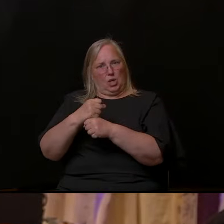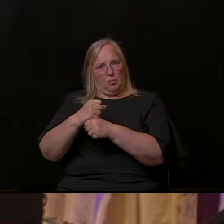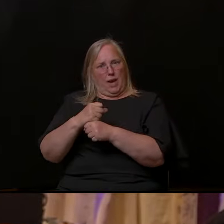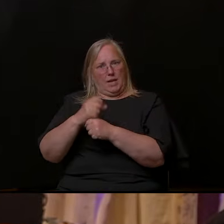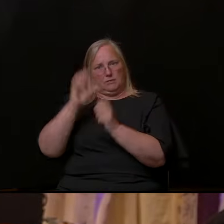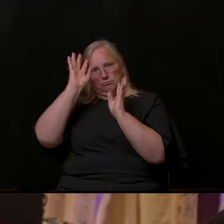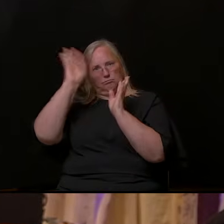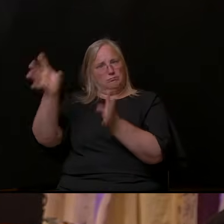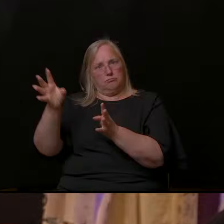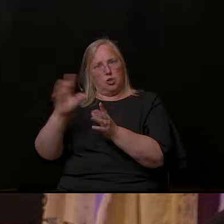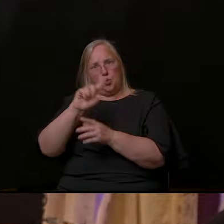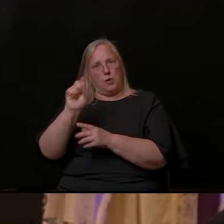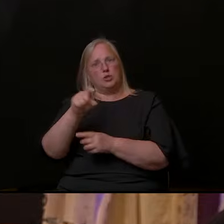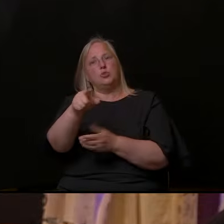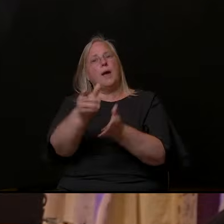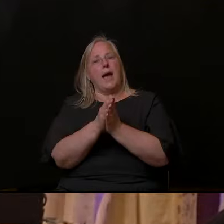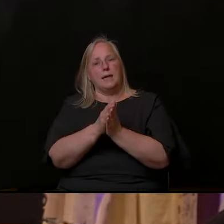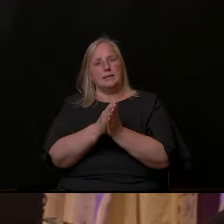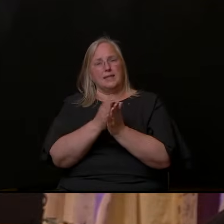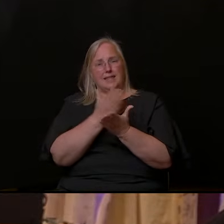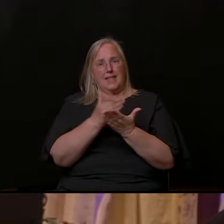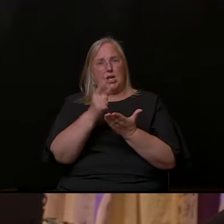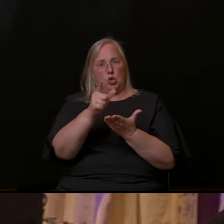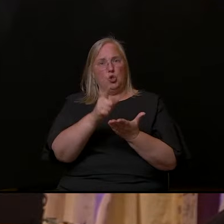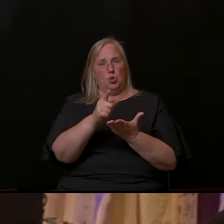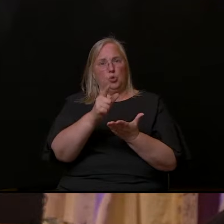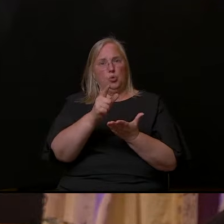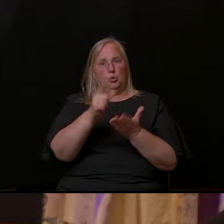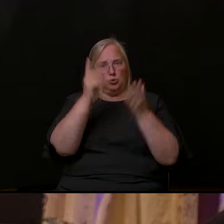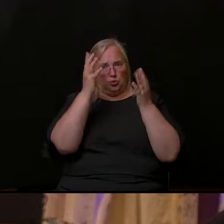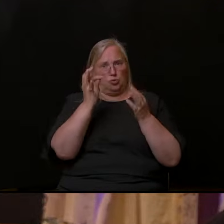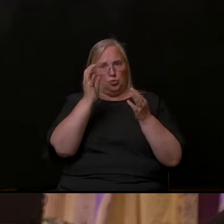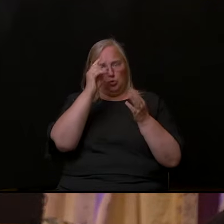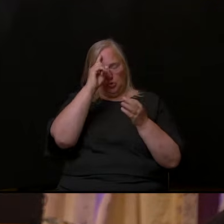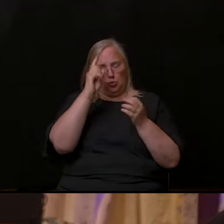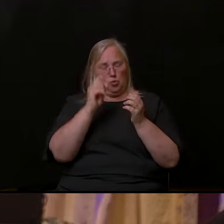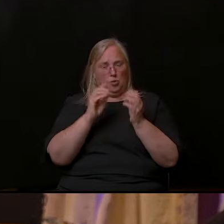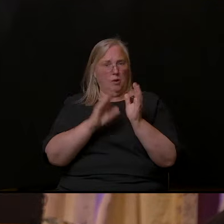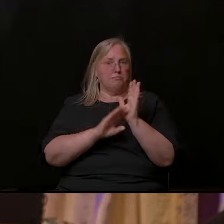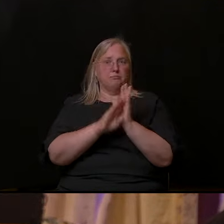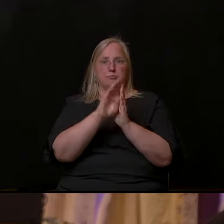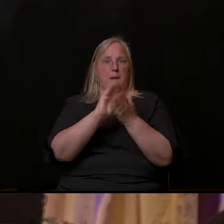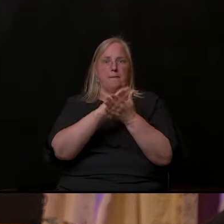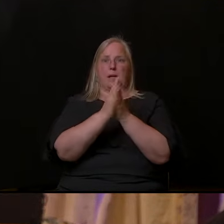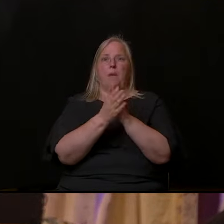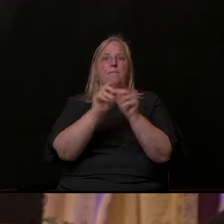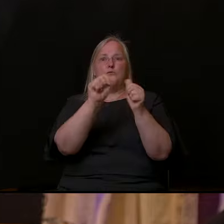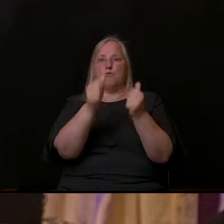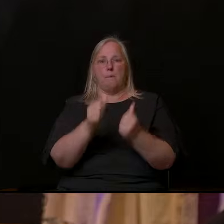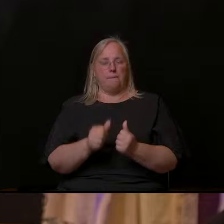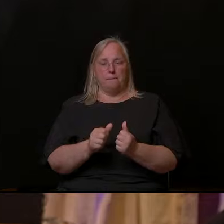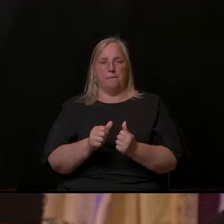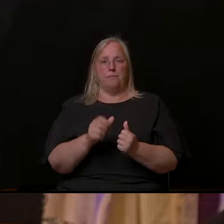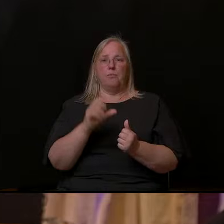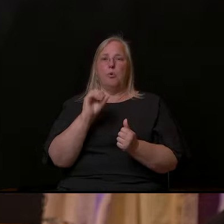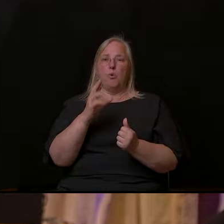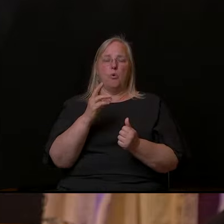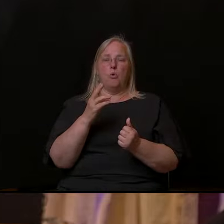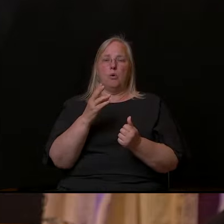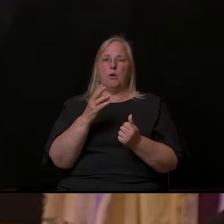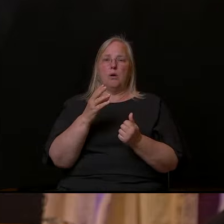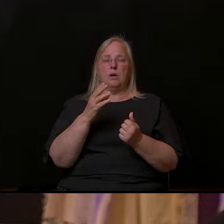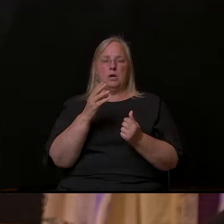the thing you choose to bring into form, or the taste that you know when the work is